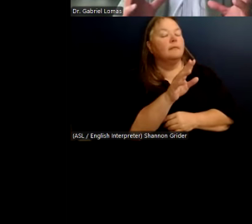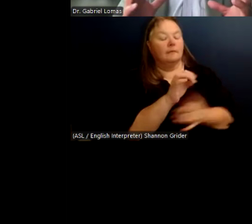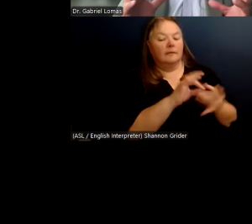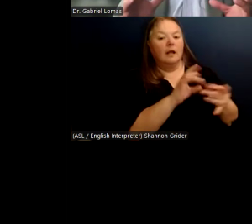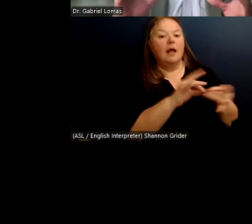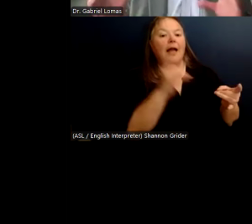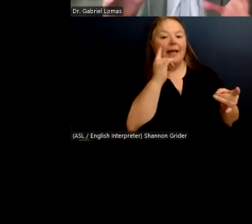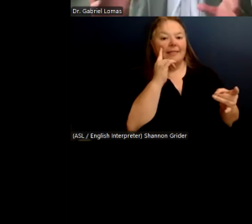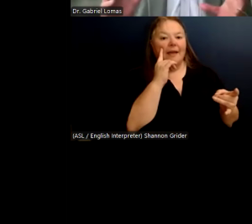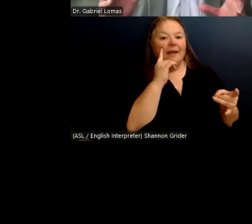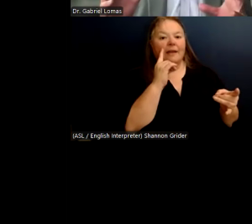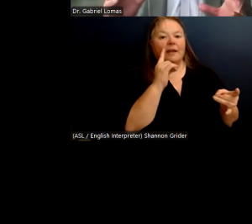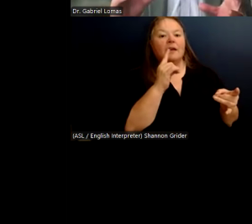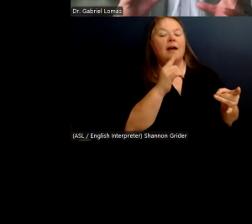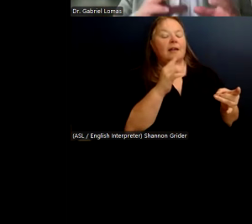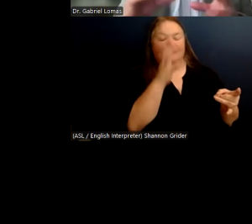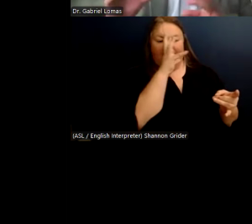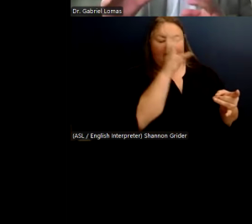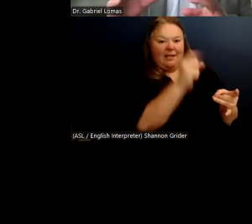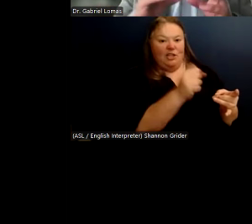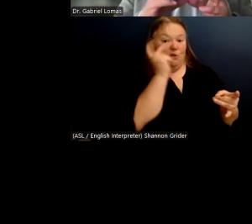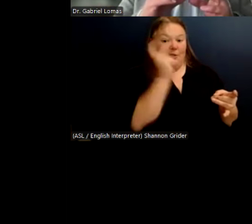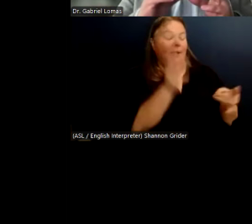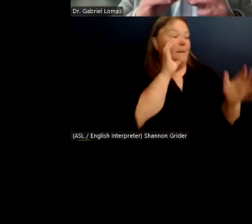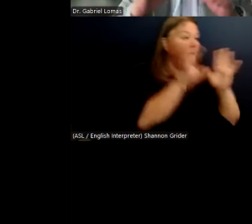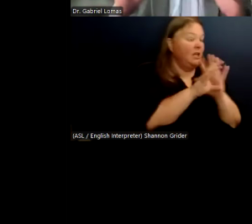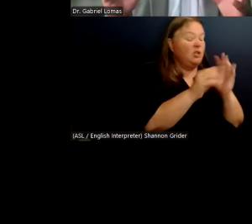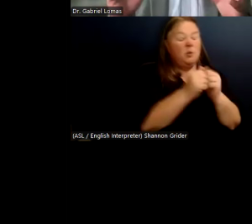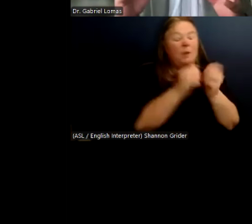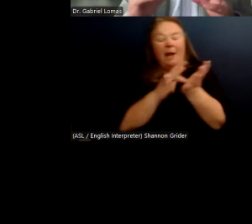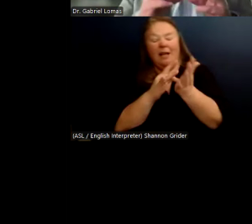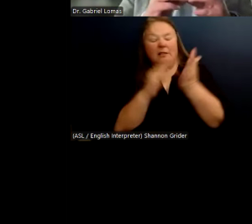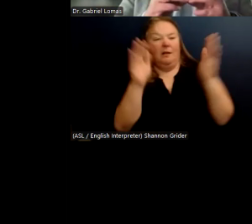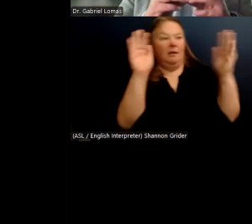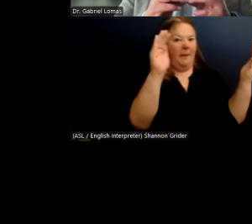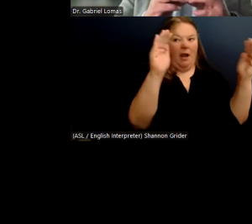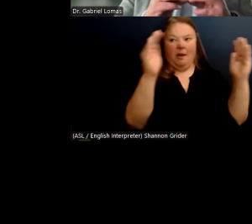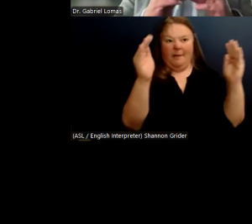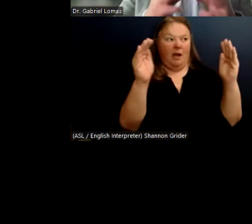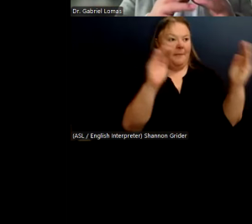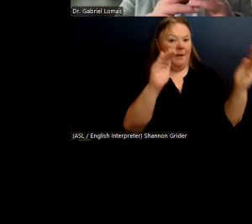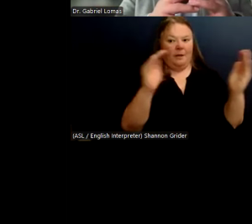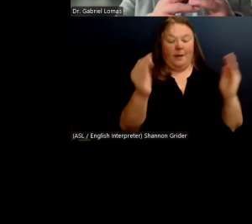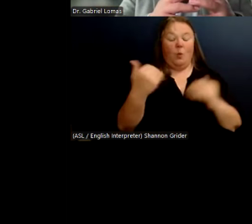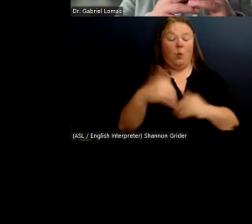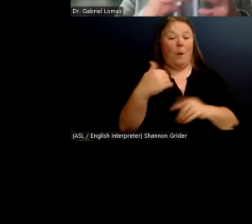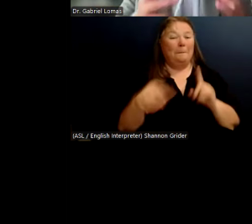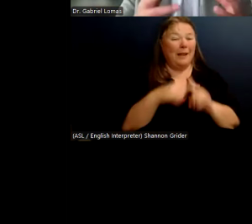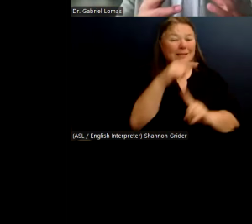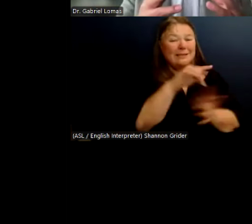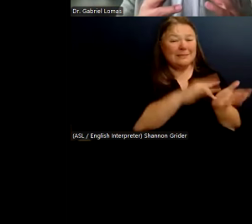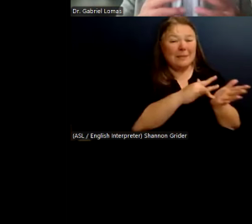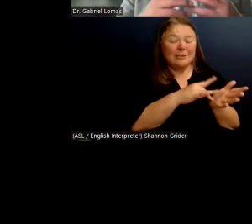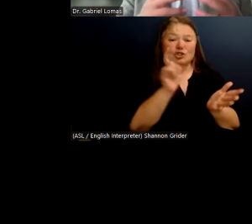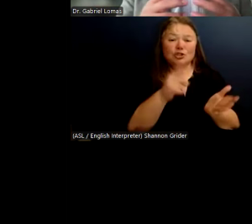think when you parallel the medication, the pictures of the medication too, and how she looks, also this medication that's supposed to be helping